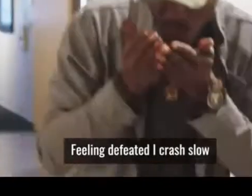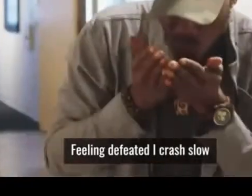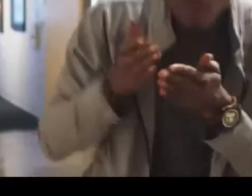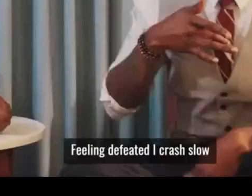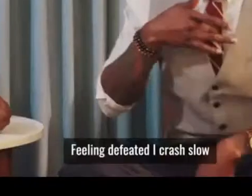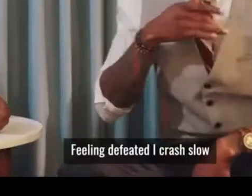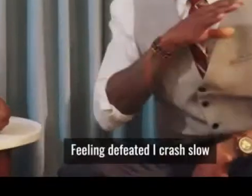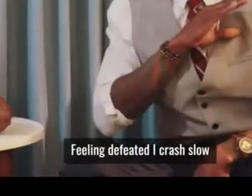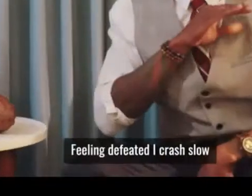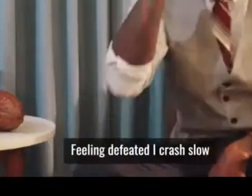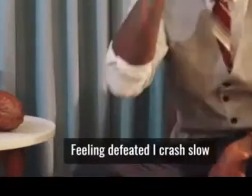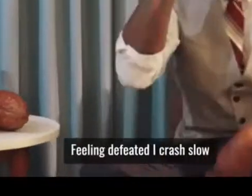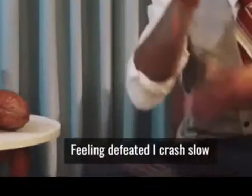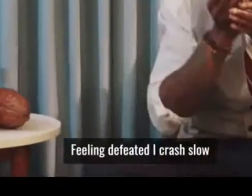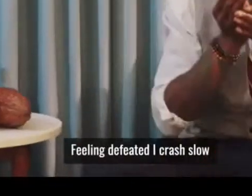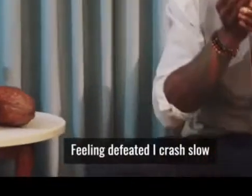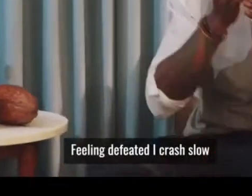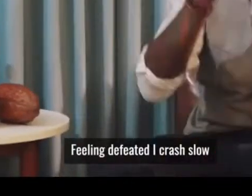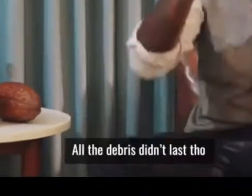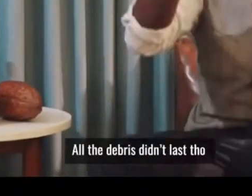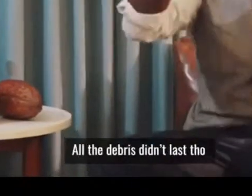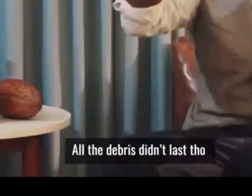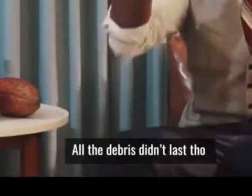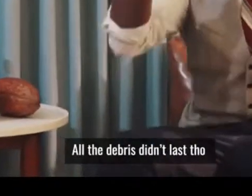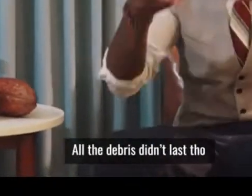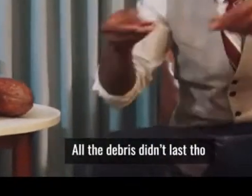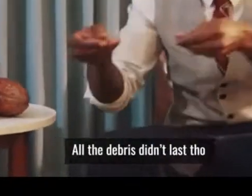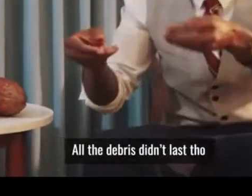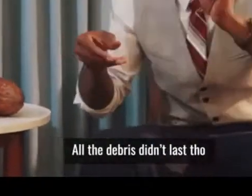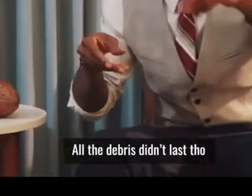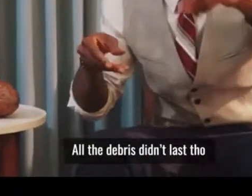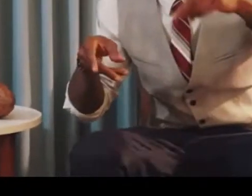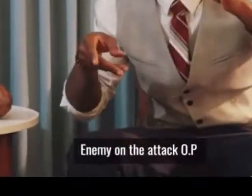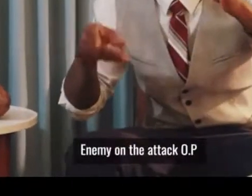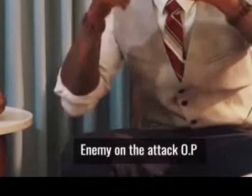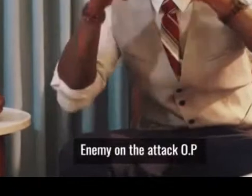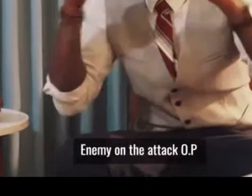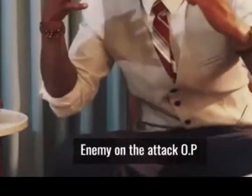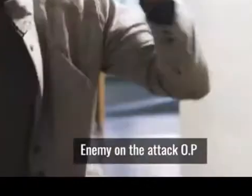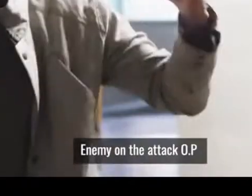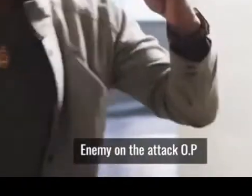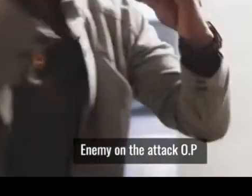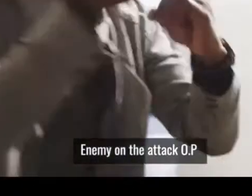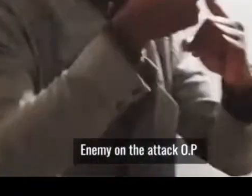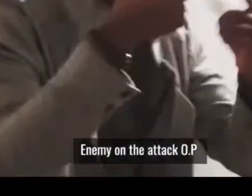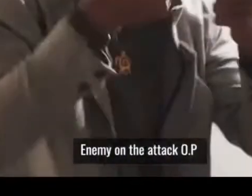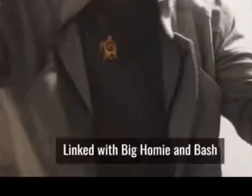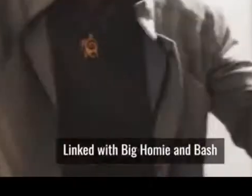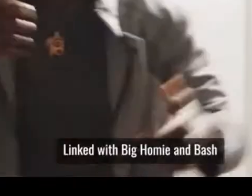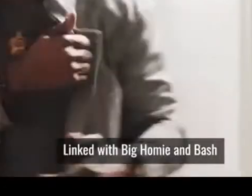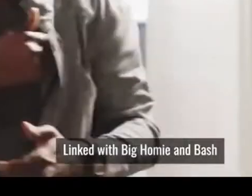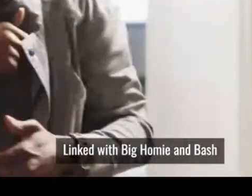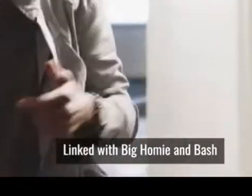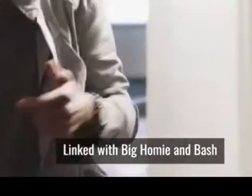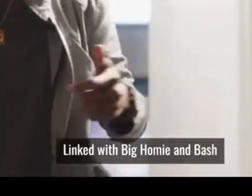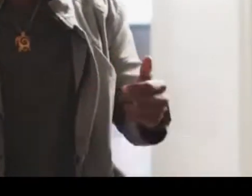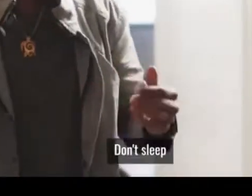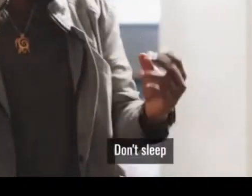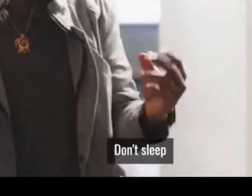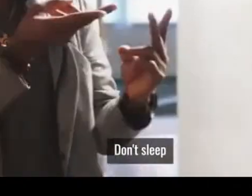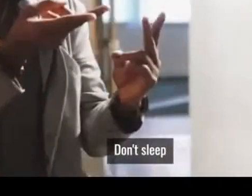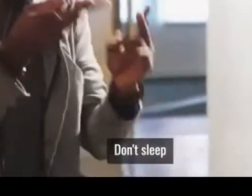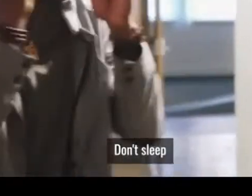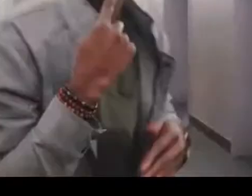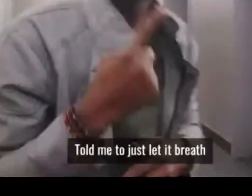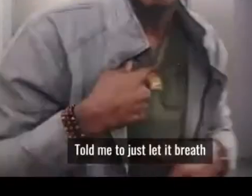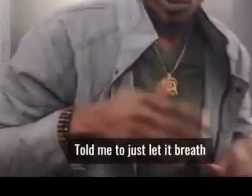crash slow. Feeling defeated, I crash slow. All of the breathing last though. Enemy on the attack, go. P-Lick with Big Hobie and Bass